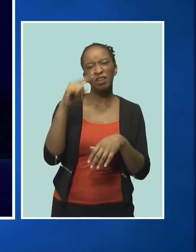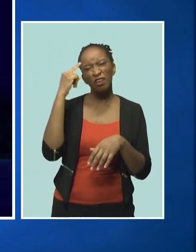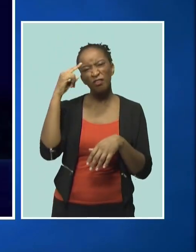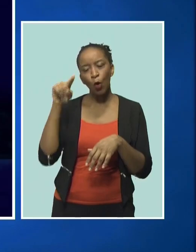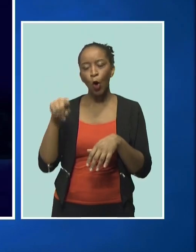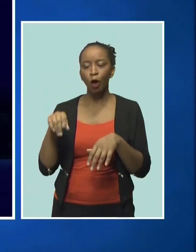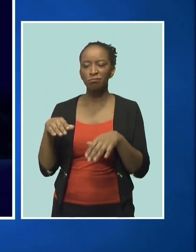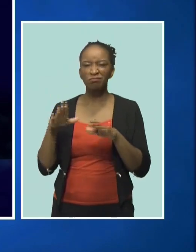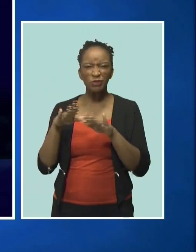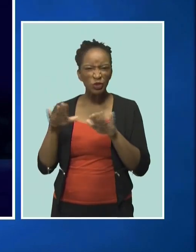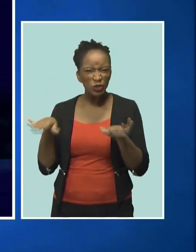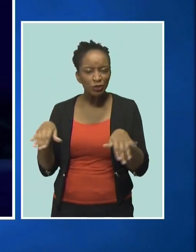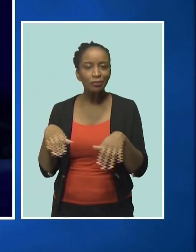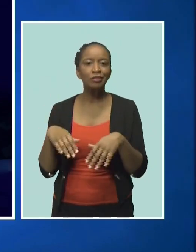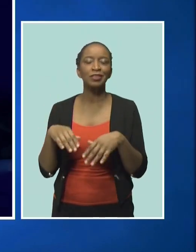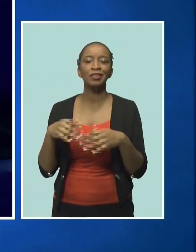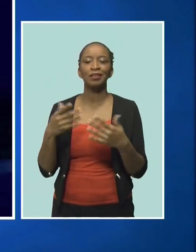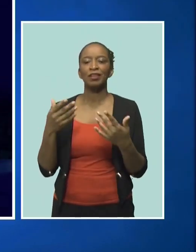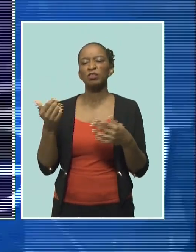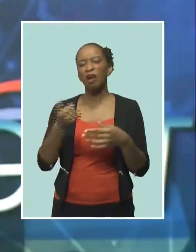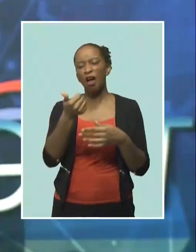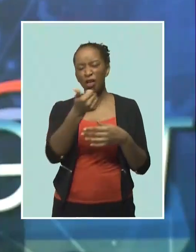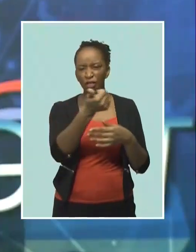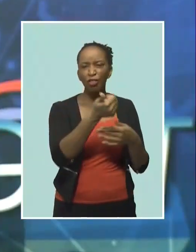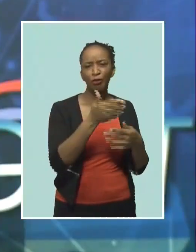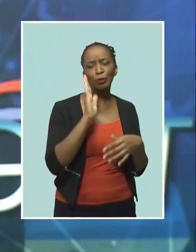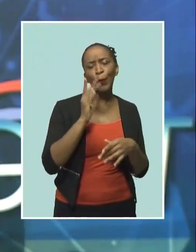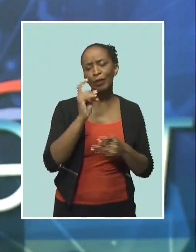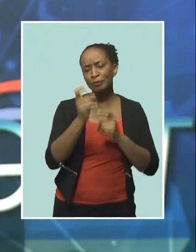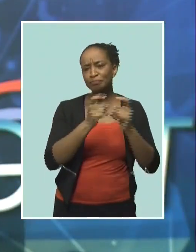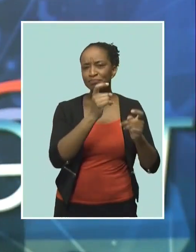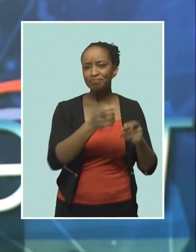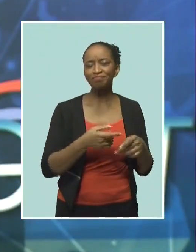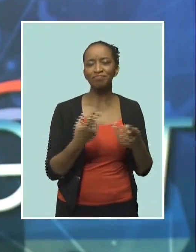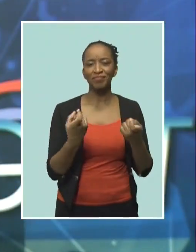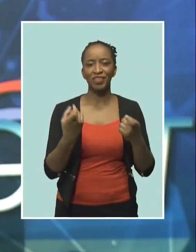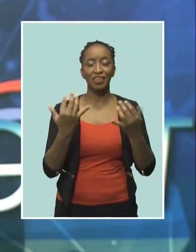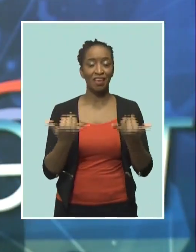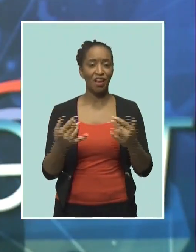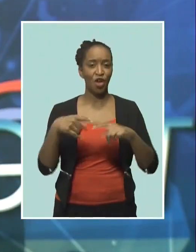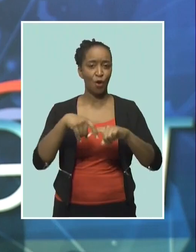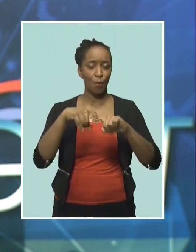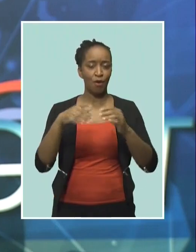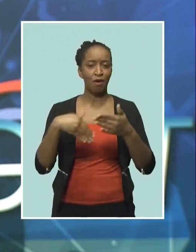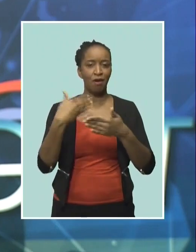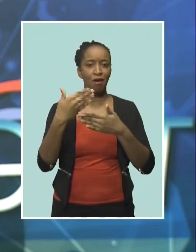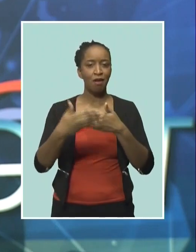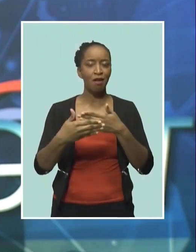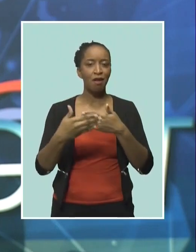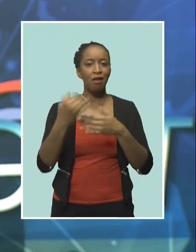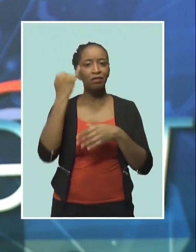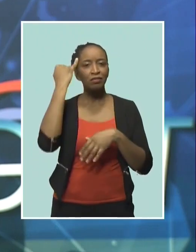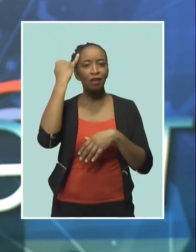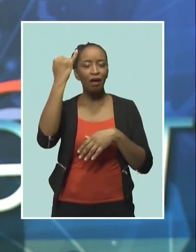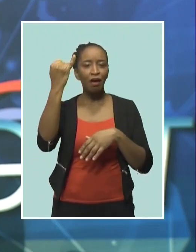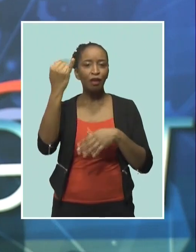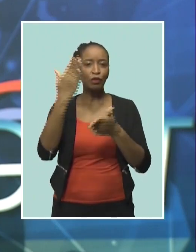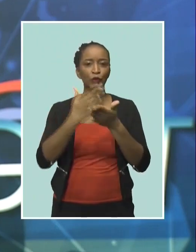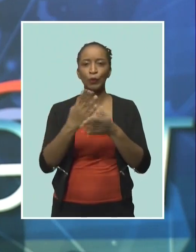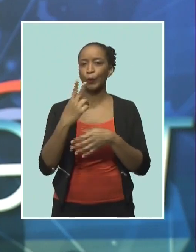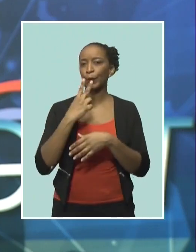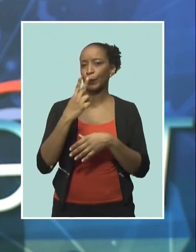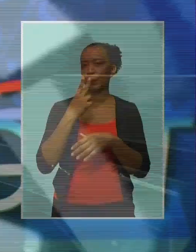will filter down to the other wards as well. We'll take a break here, but coming up, news about an initiative to discourage